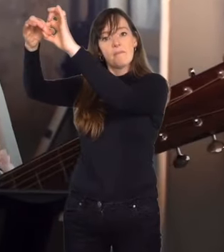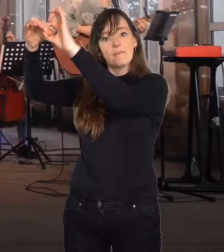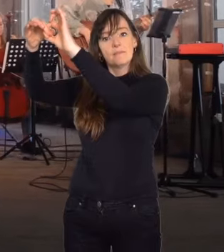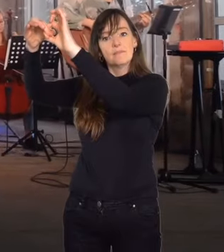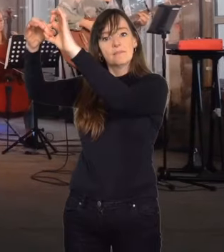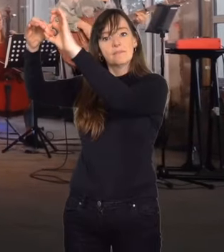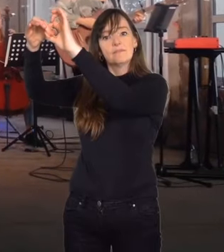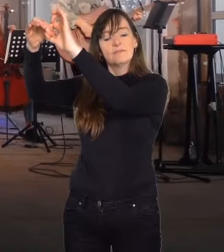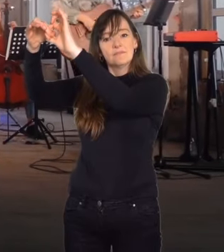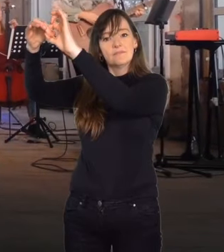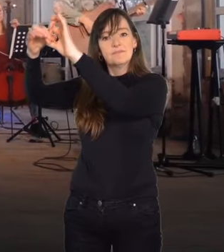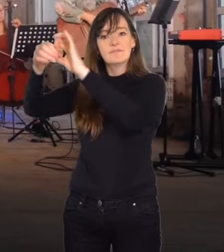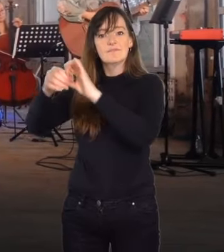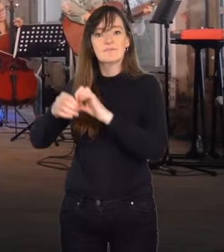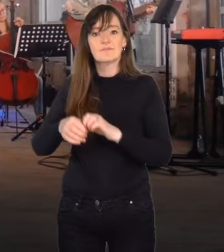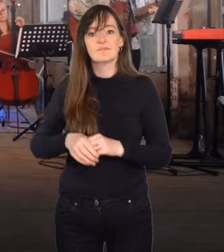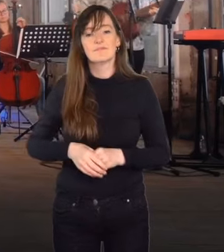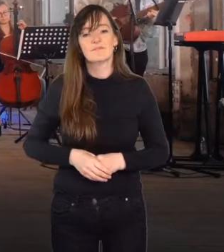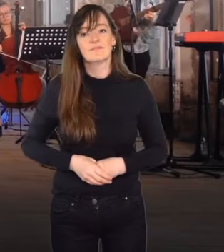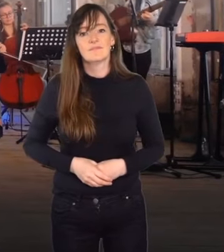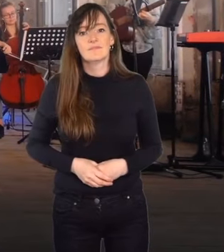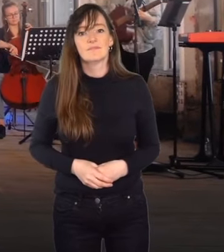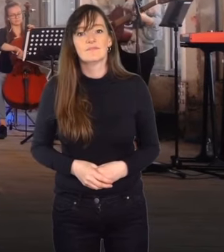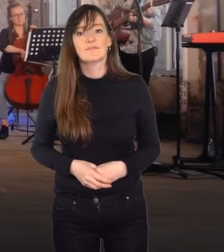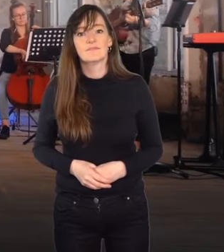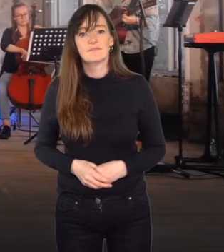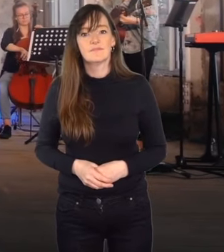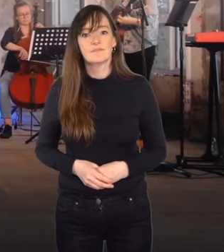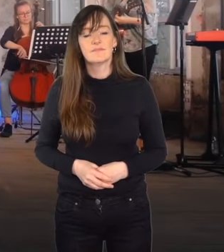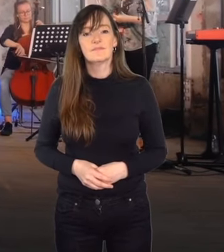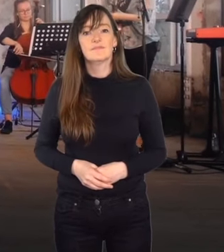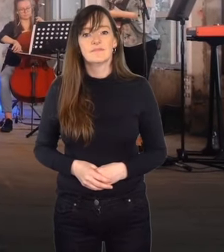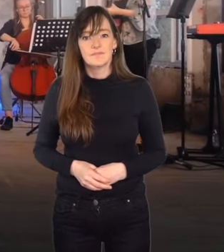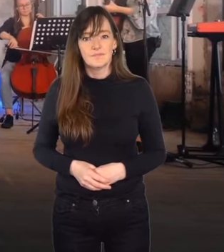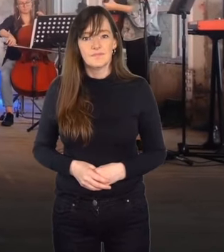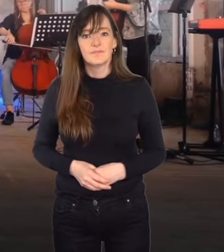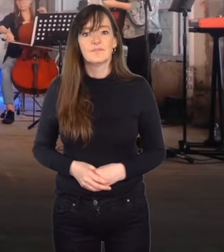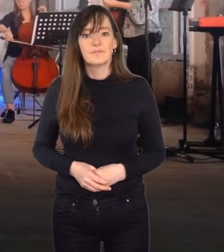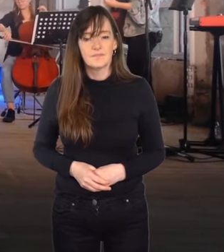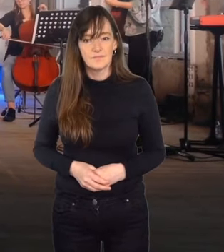Thank you.